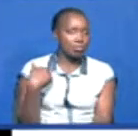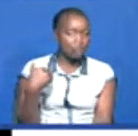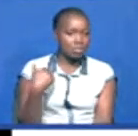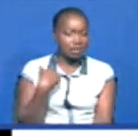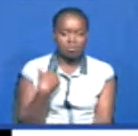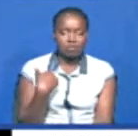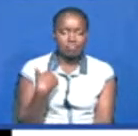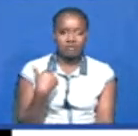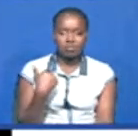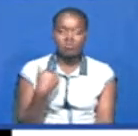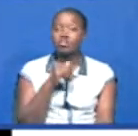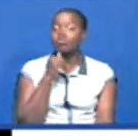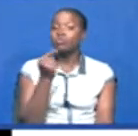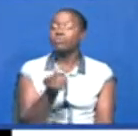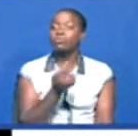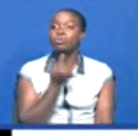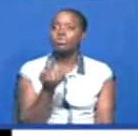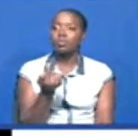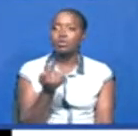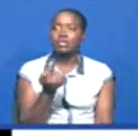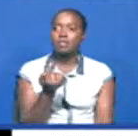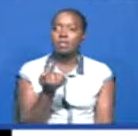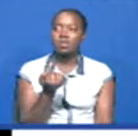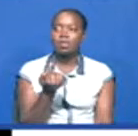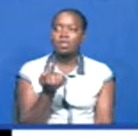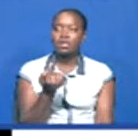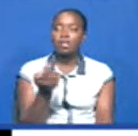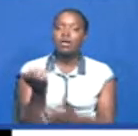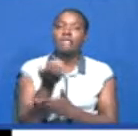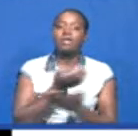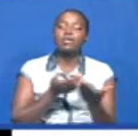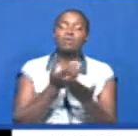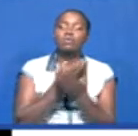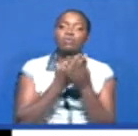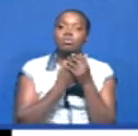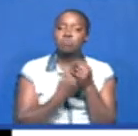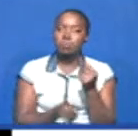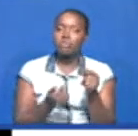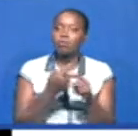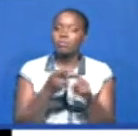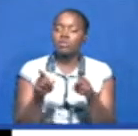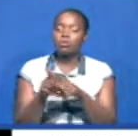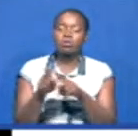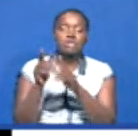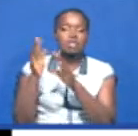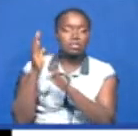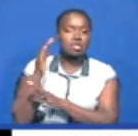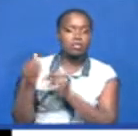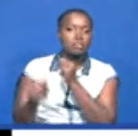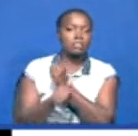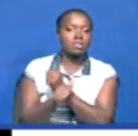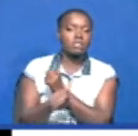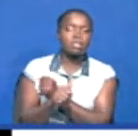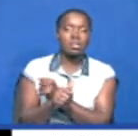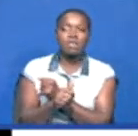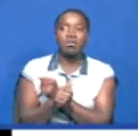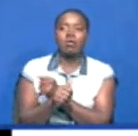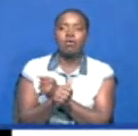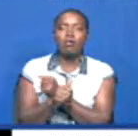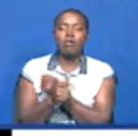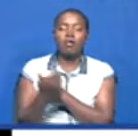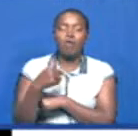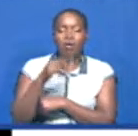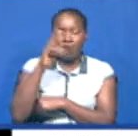It is not only an economic threat, it's also a security threat. And it is for that